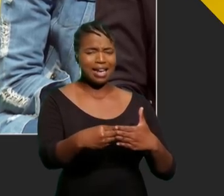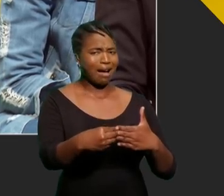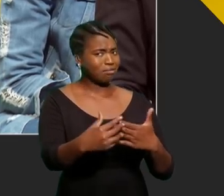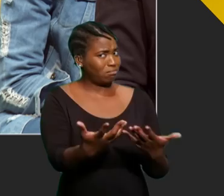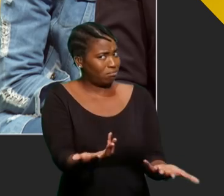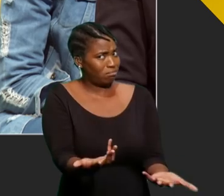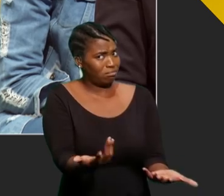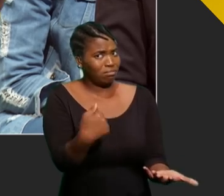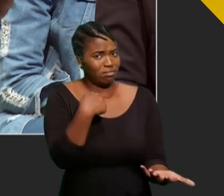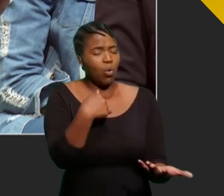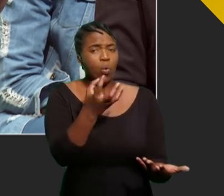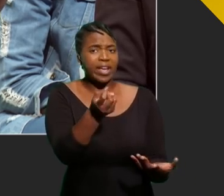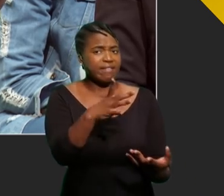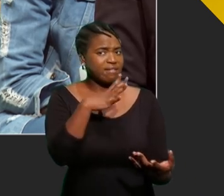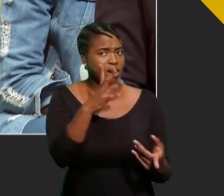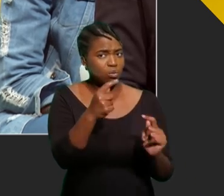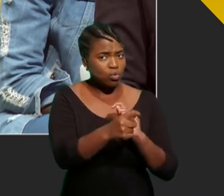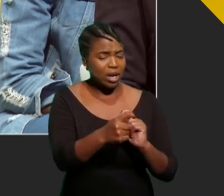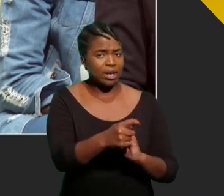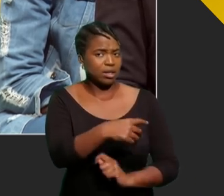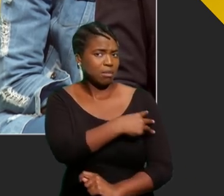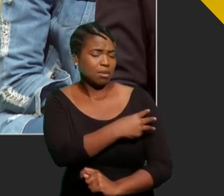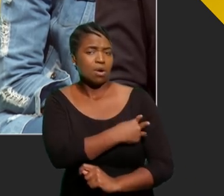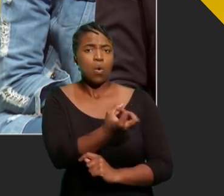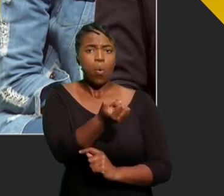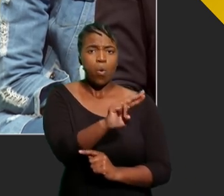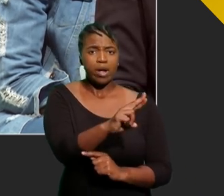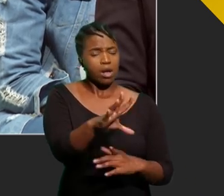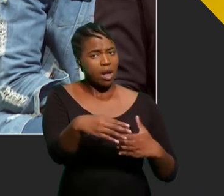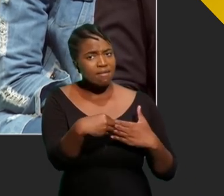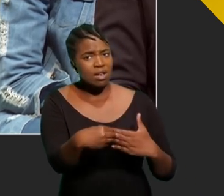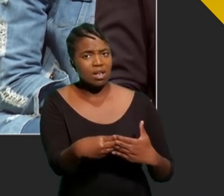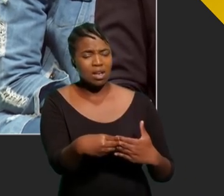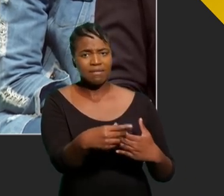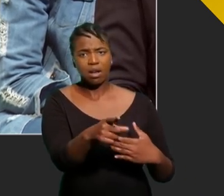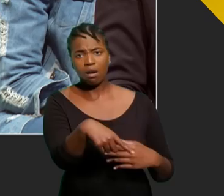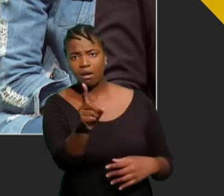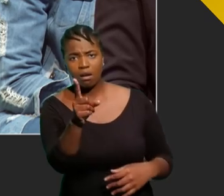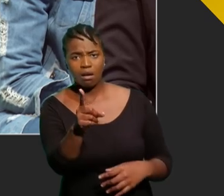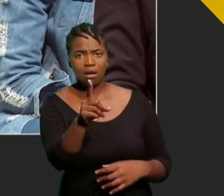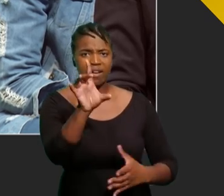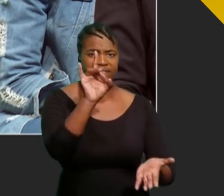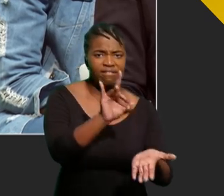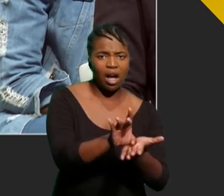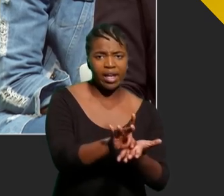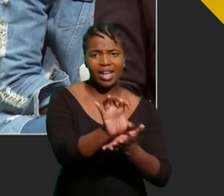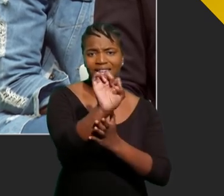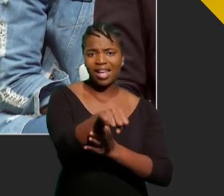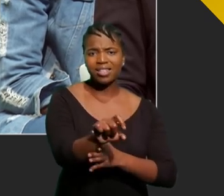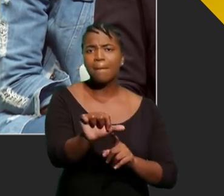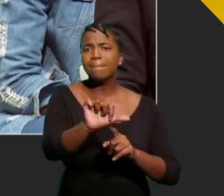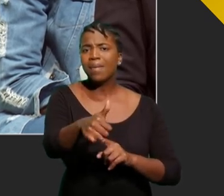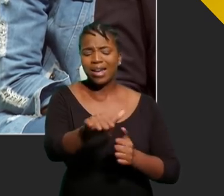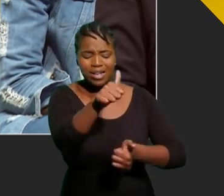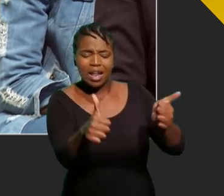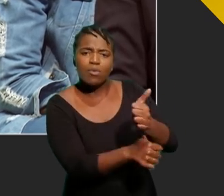what's the change management in the organization? Okay, I've taken the leader and I've prosecuted him and I've fired him, but what about his